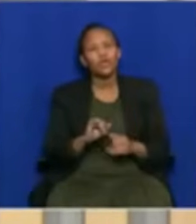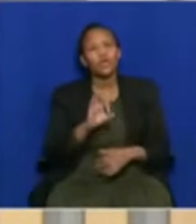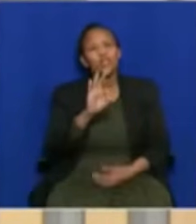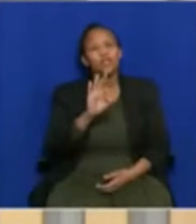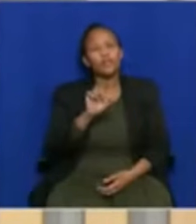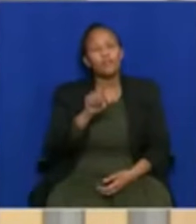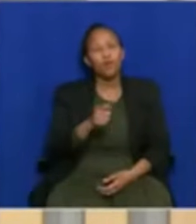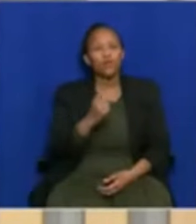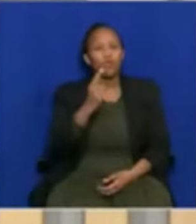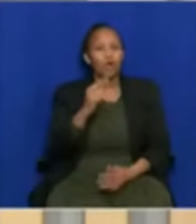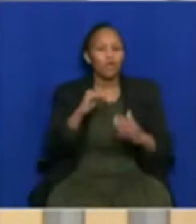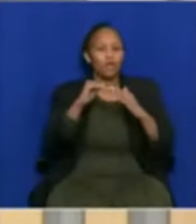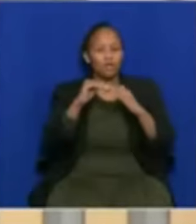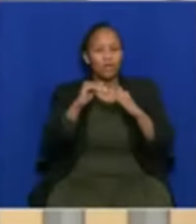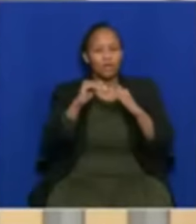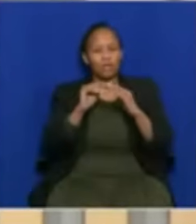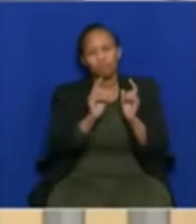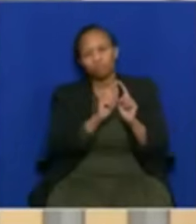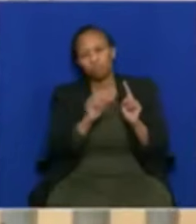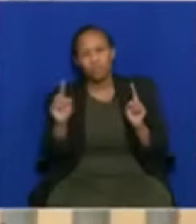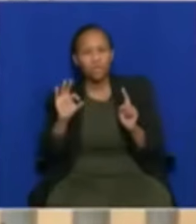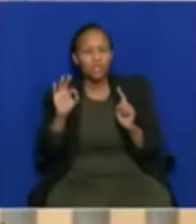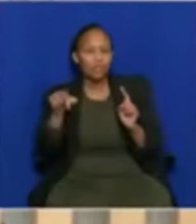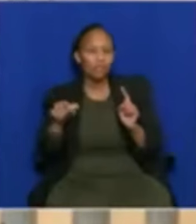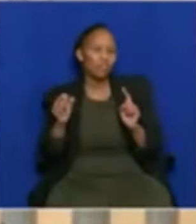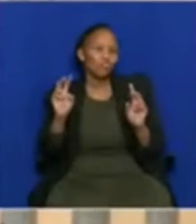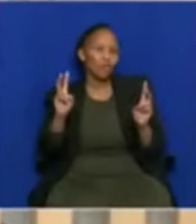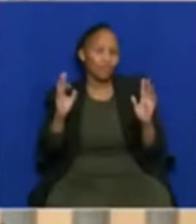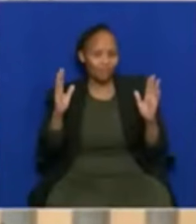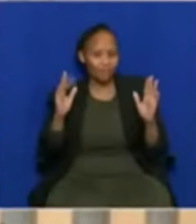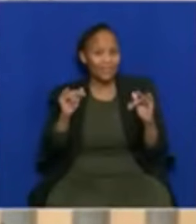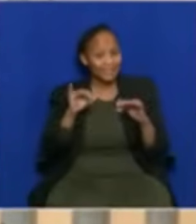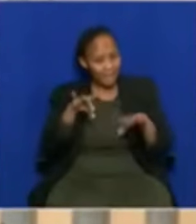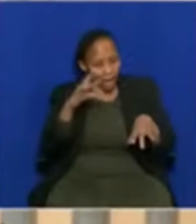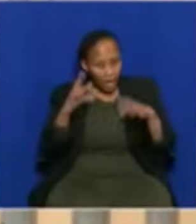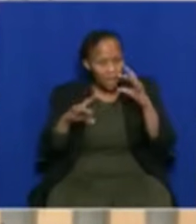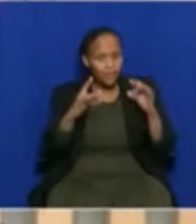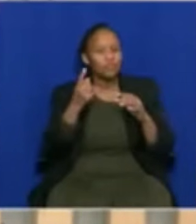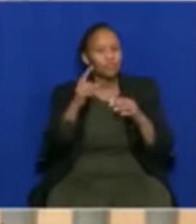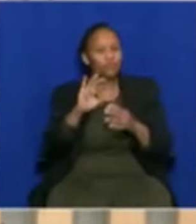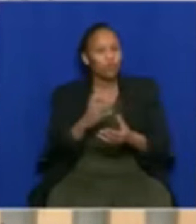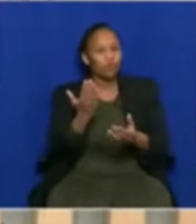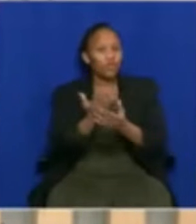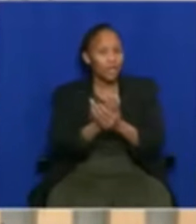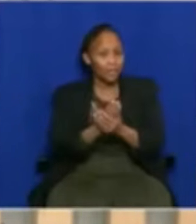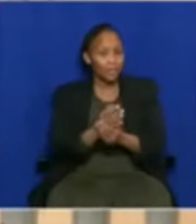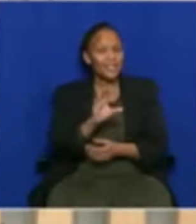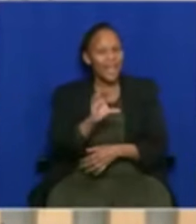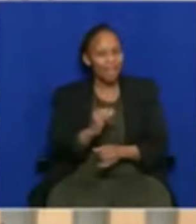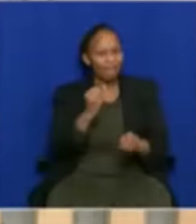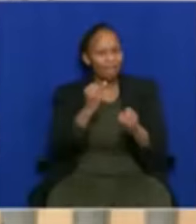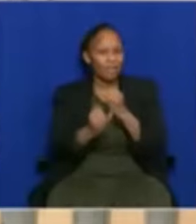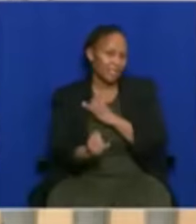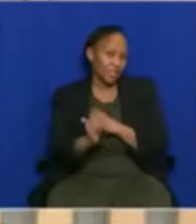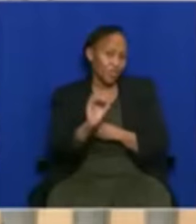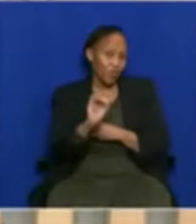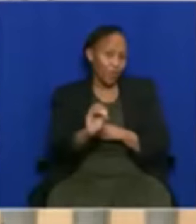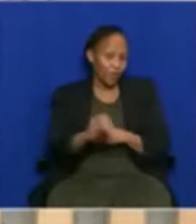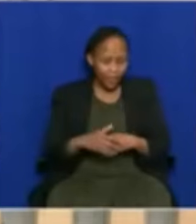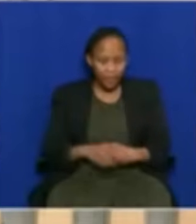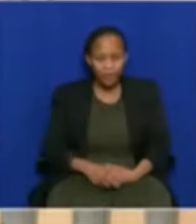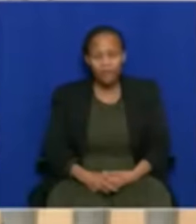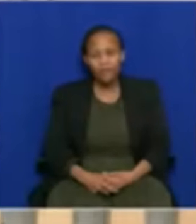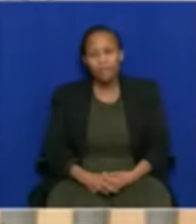is an analysis of these dockets and their shortcomings. Just, can I respond? Yes, So sir. this is